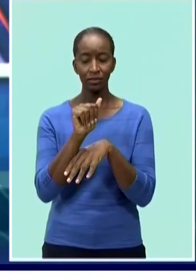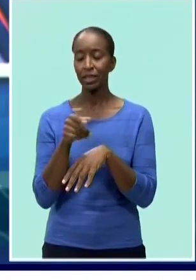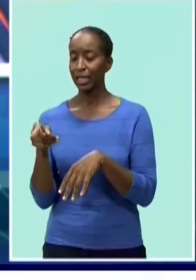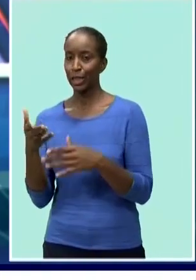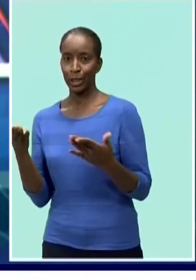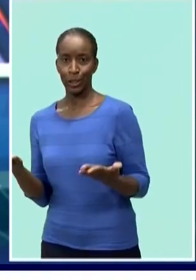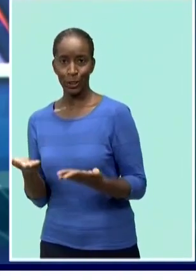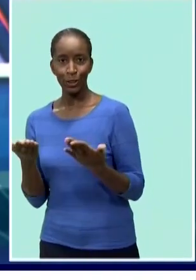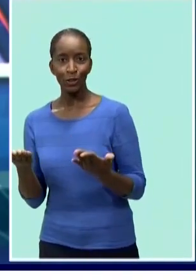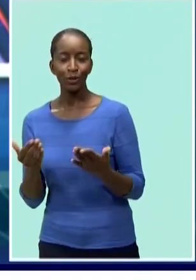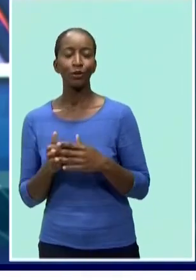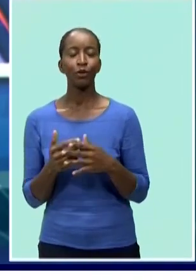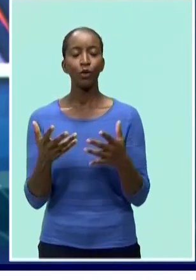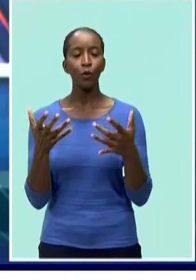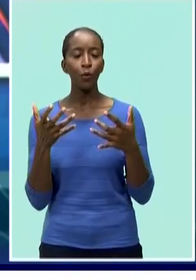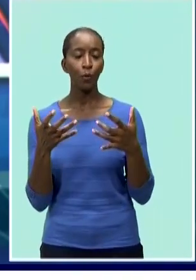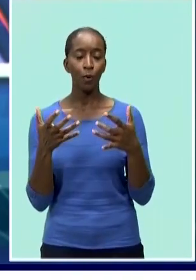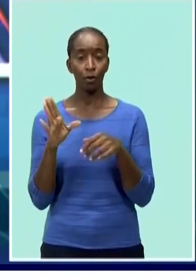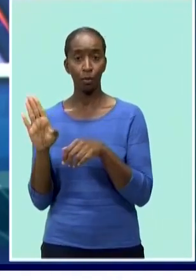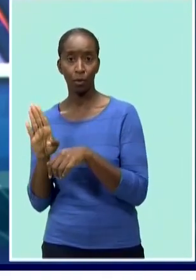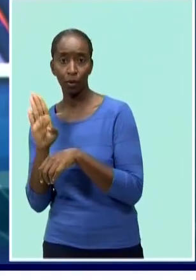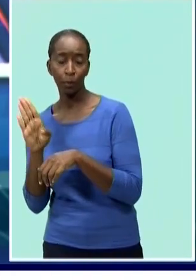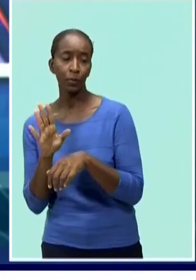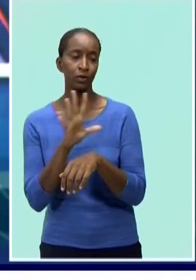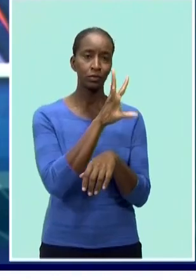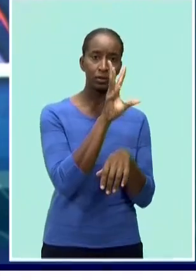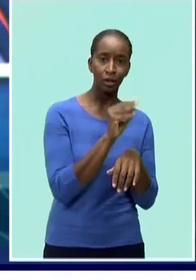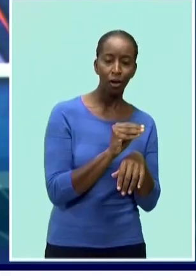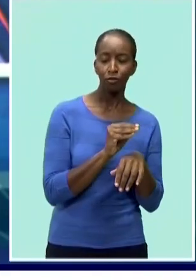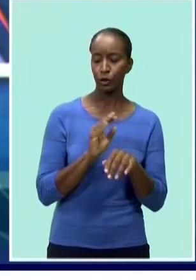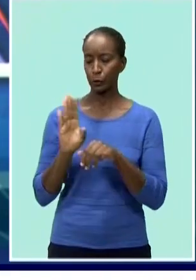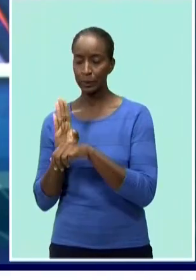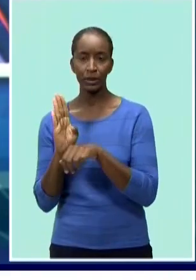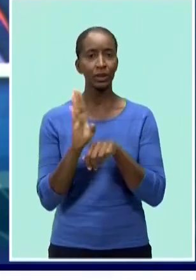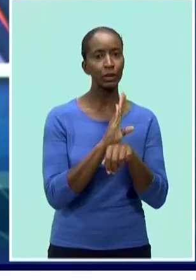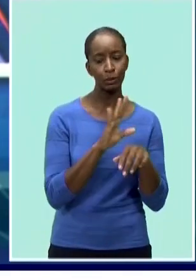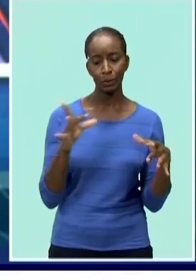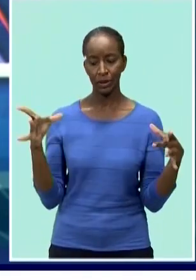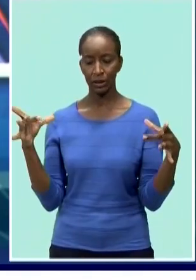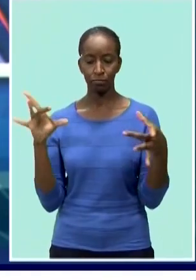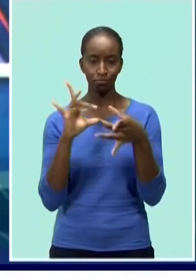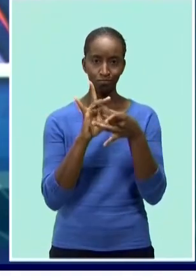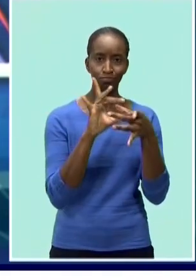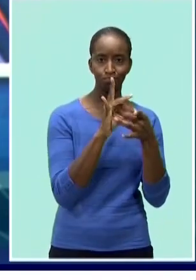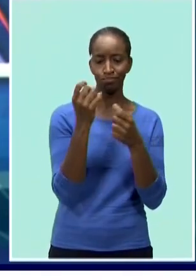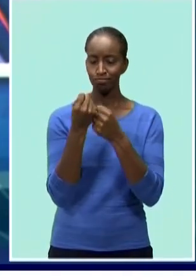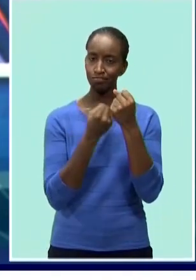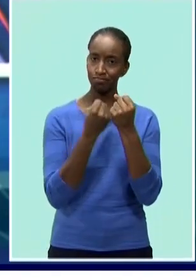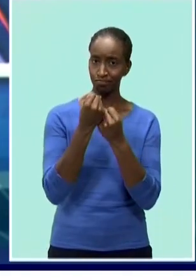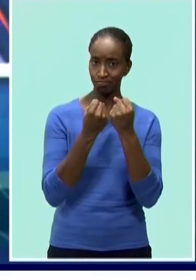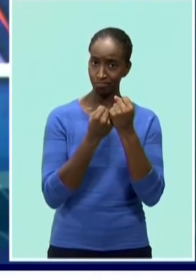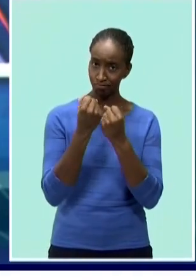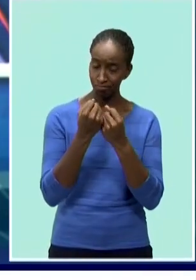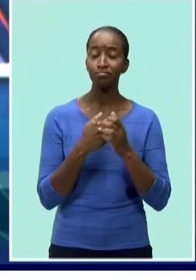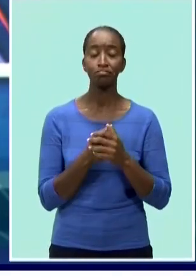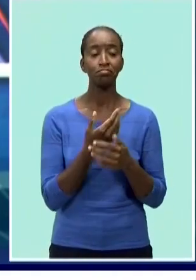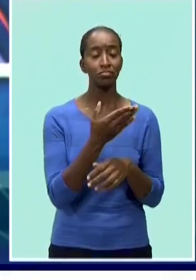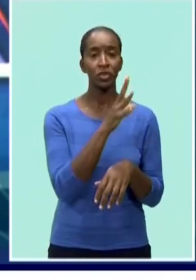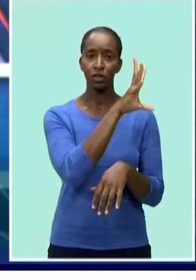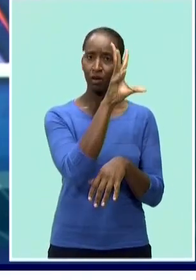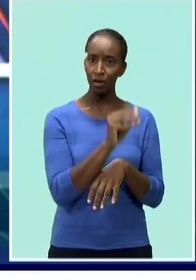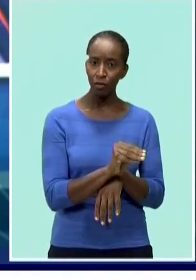to the island, and leaves on Sunday. Mr. Mandela is telling Barbados there is potential for areas of cooperation between the motherland and the